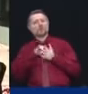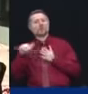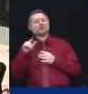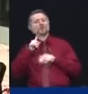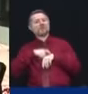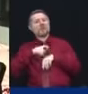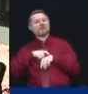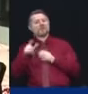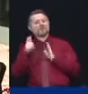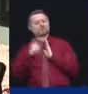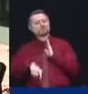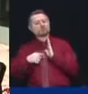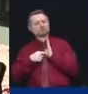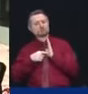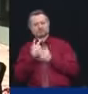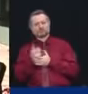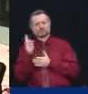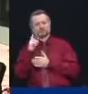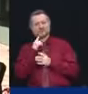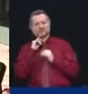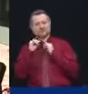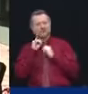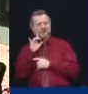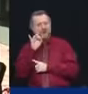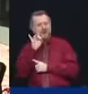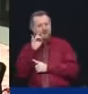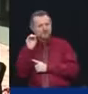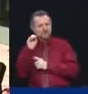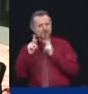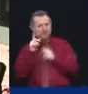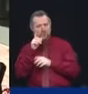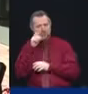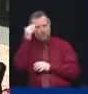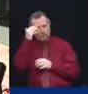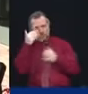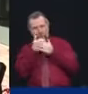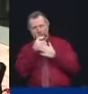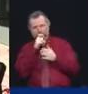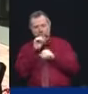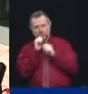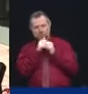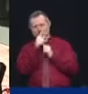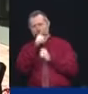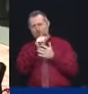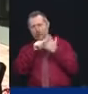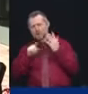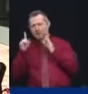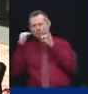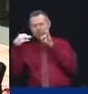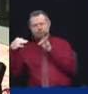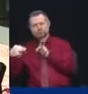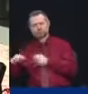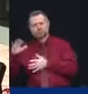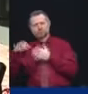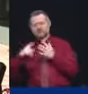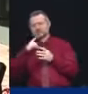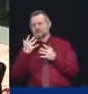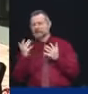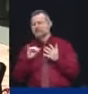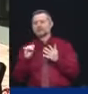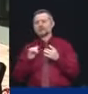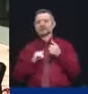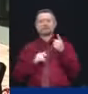story a couple weeks ago where they interviewed 80 people either close to you or had worked with you, and they detailed accounts that you had said things like anti-trans